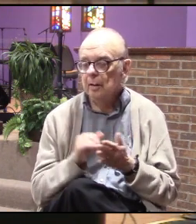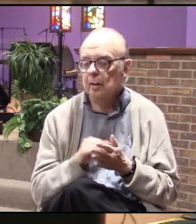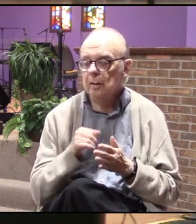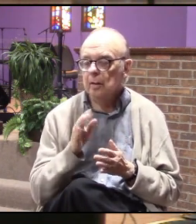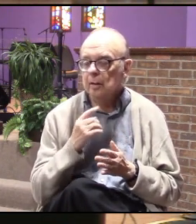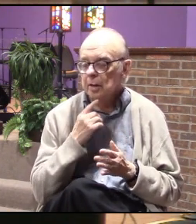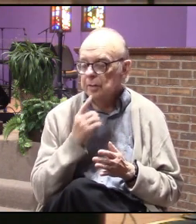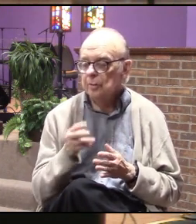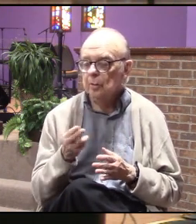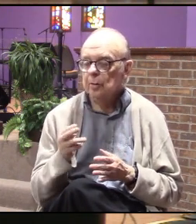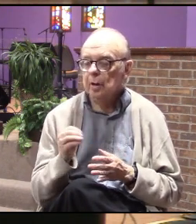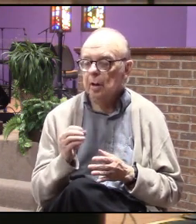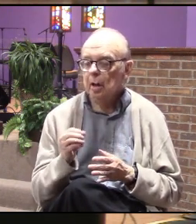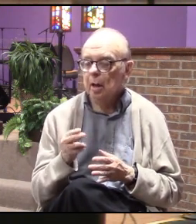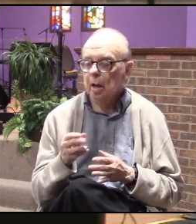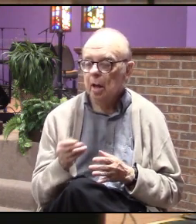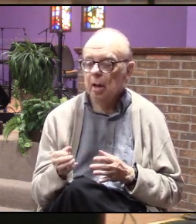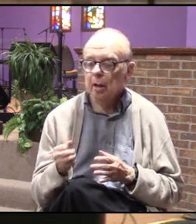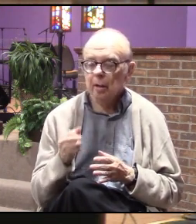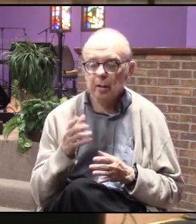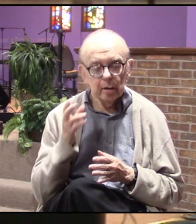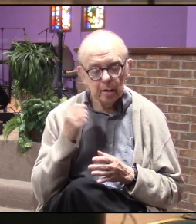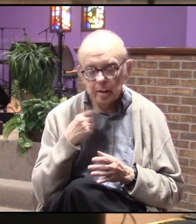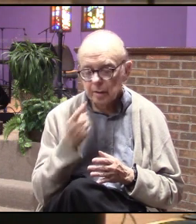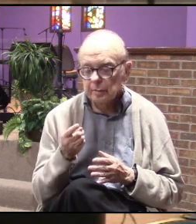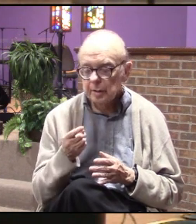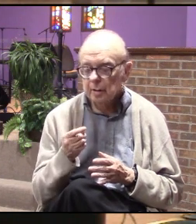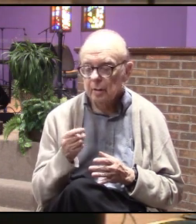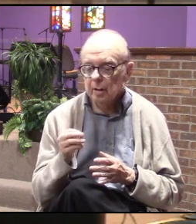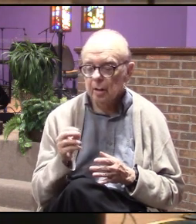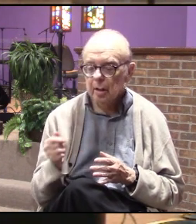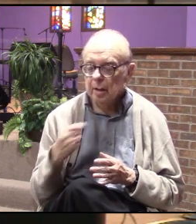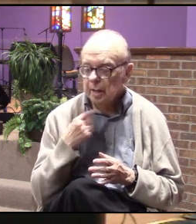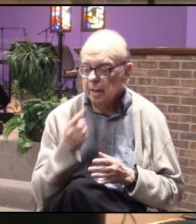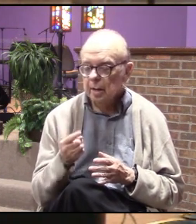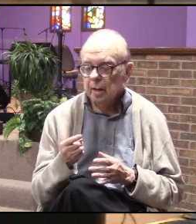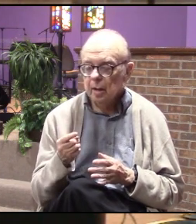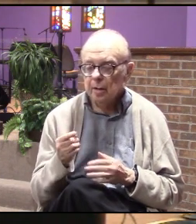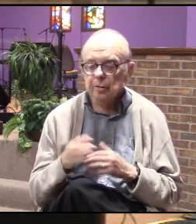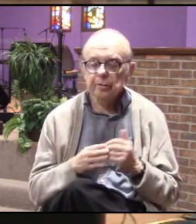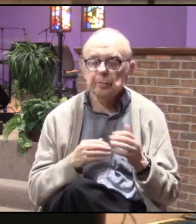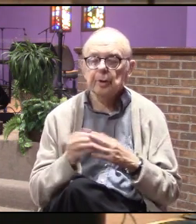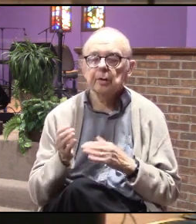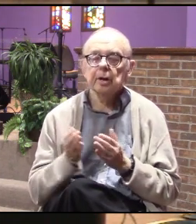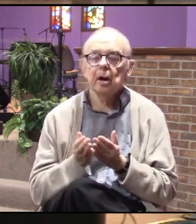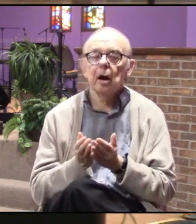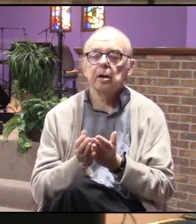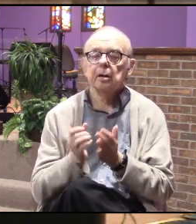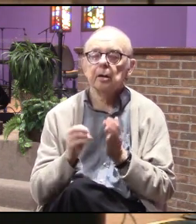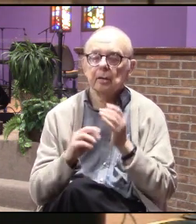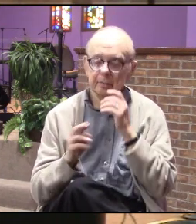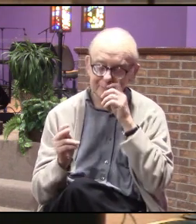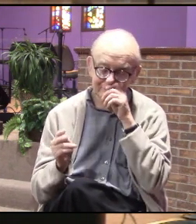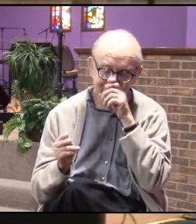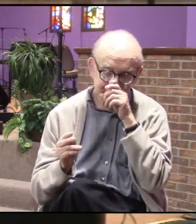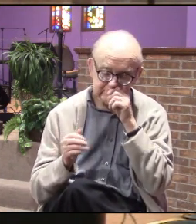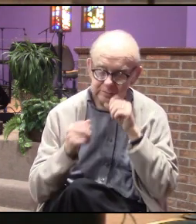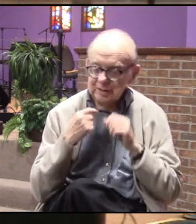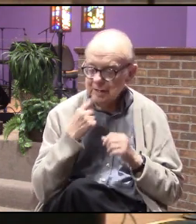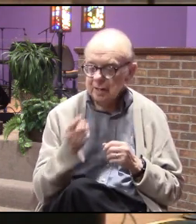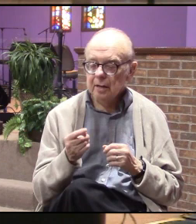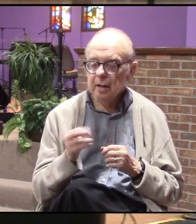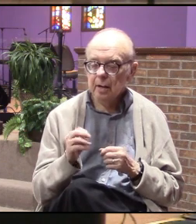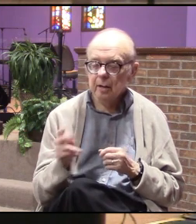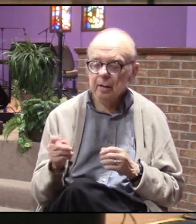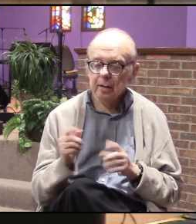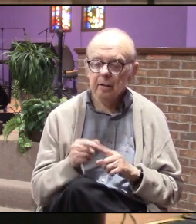that God told Noah. We hear God speaking to Noah and telling him to build an ark. We hear God telling